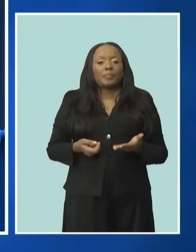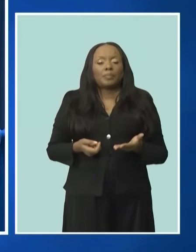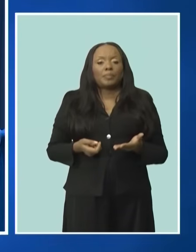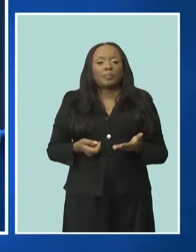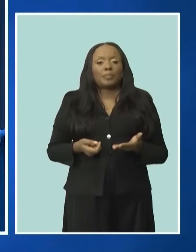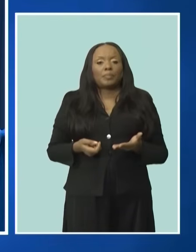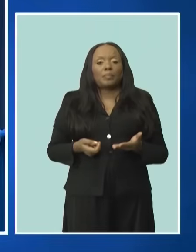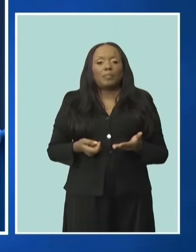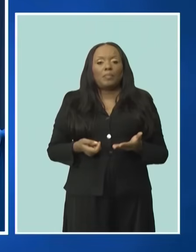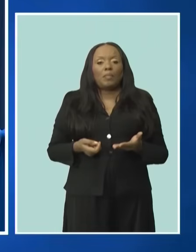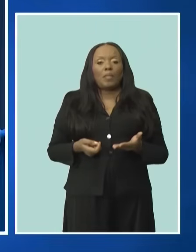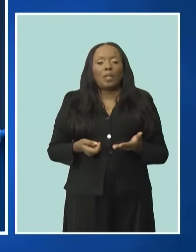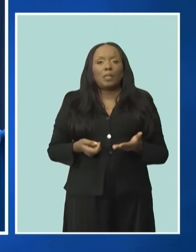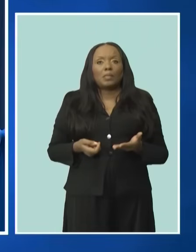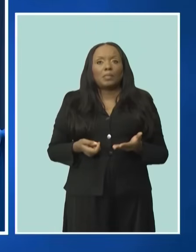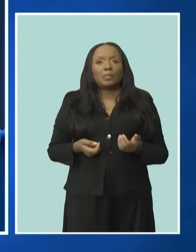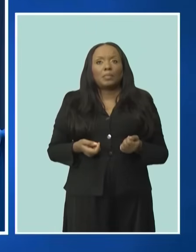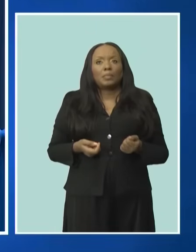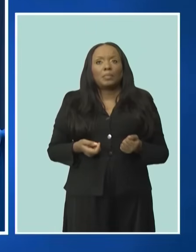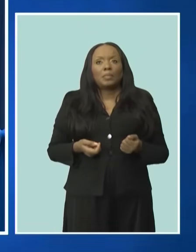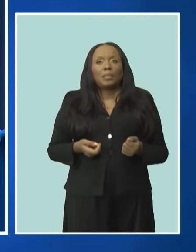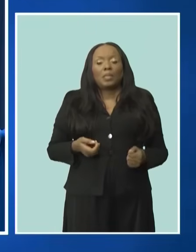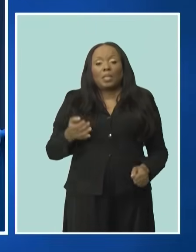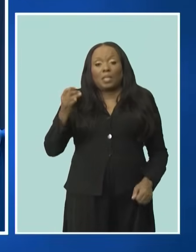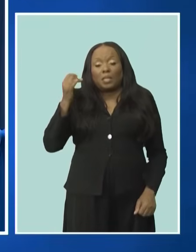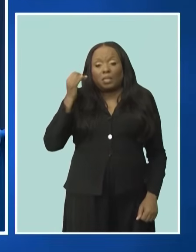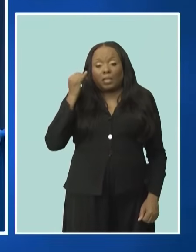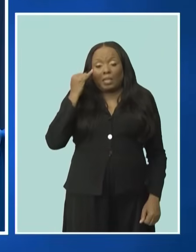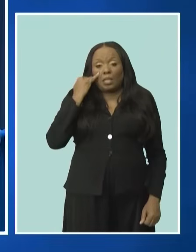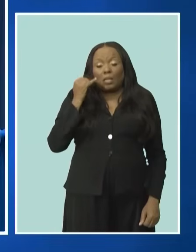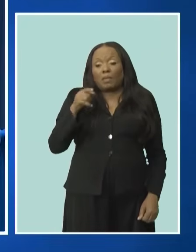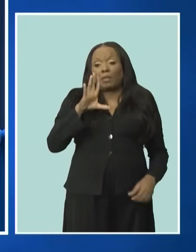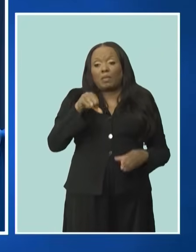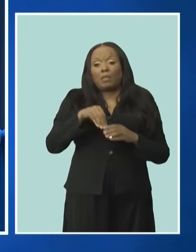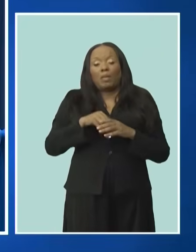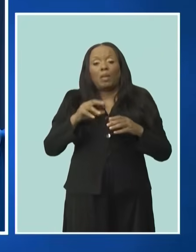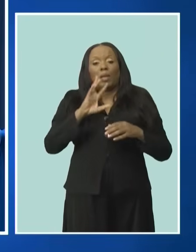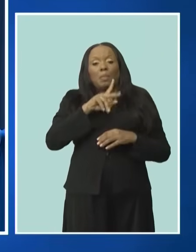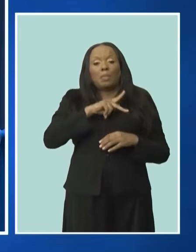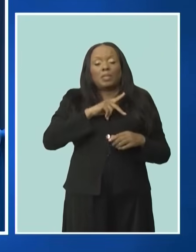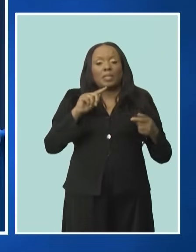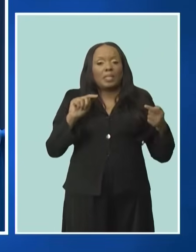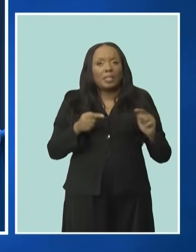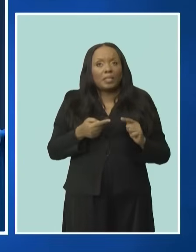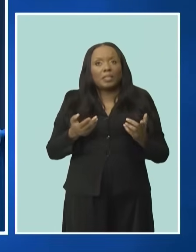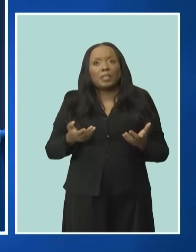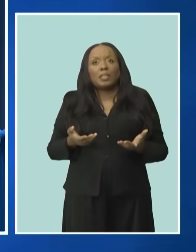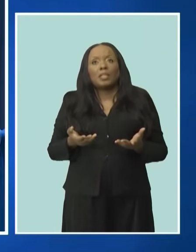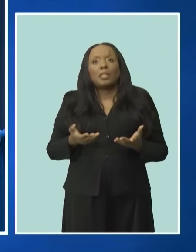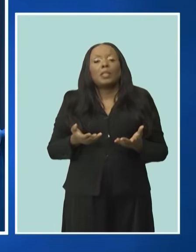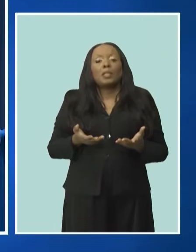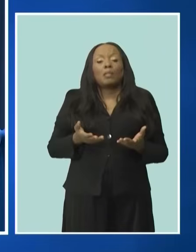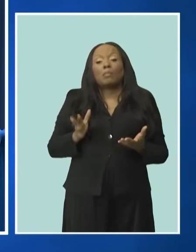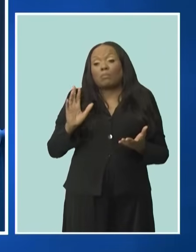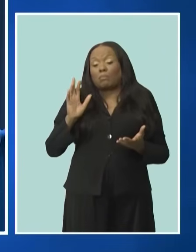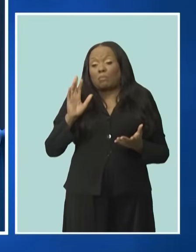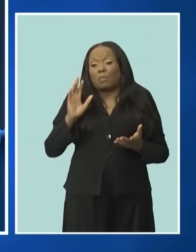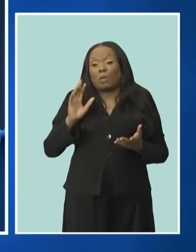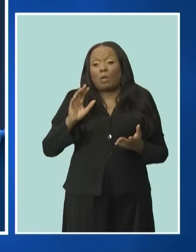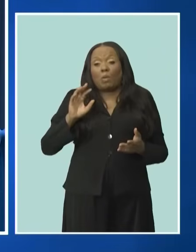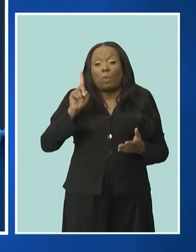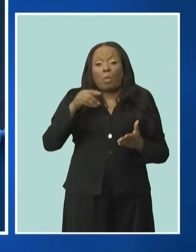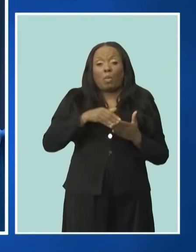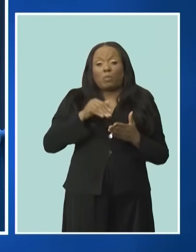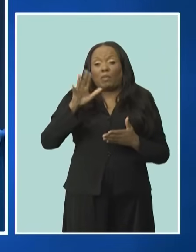to see, for those who do personal injury matters, just work out the inflation table of what $1,500 was 50 years